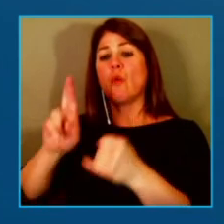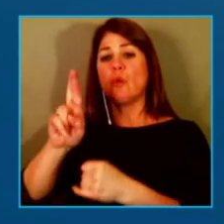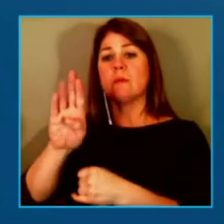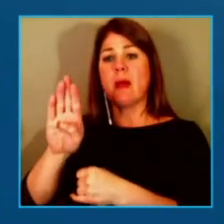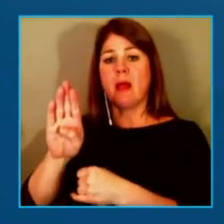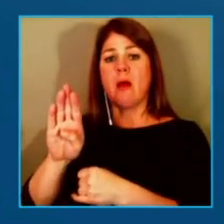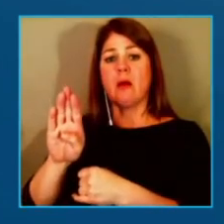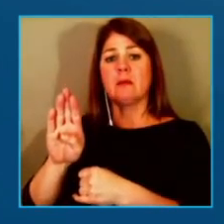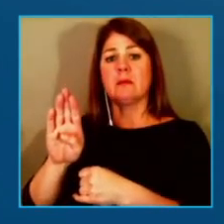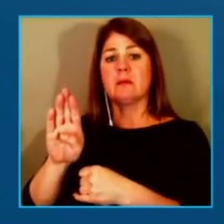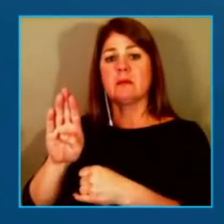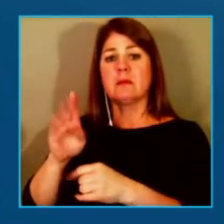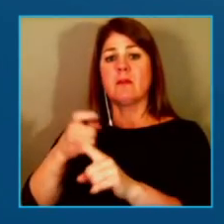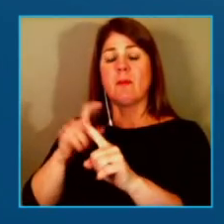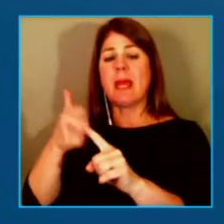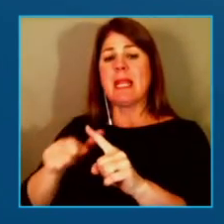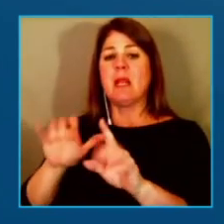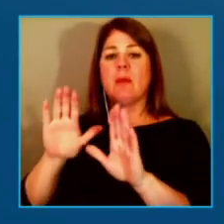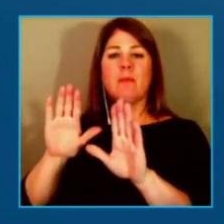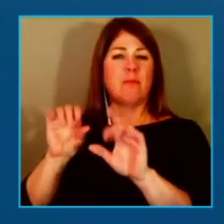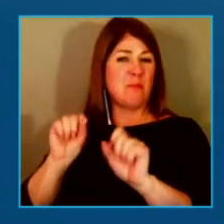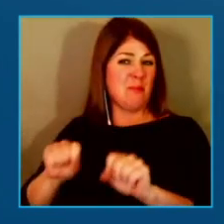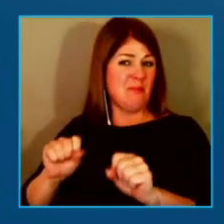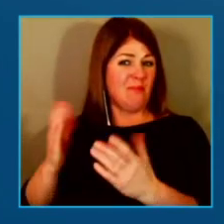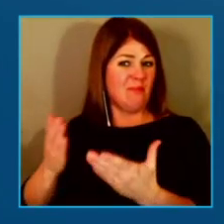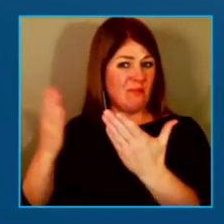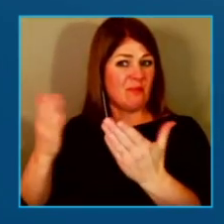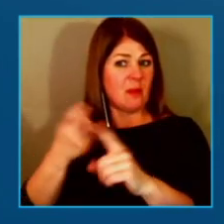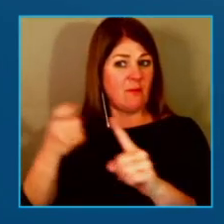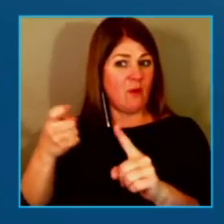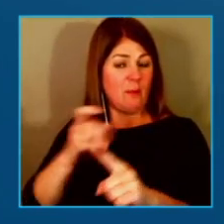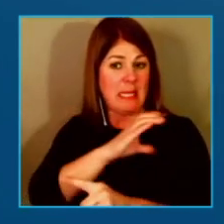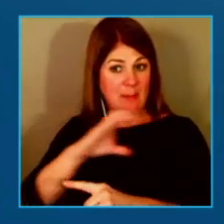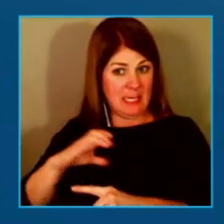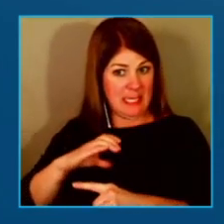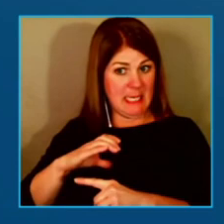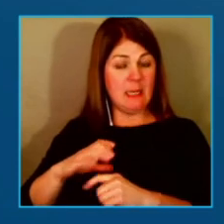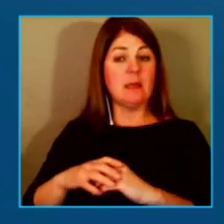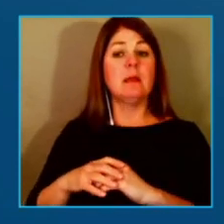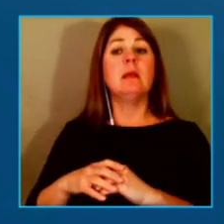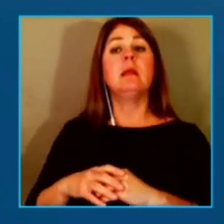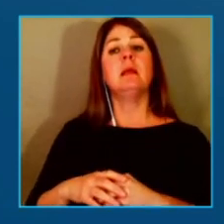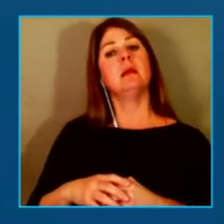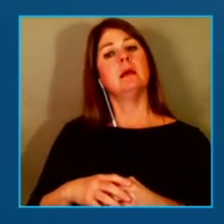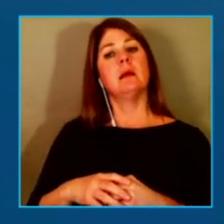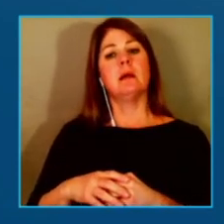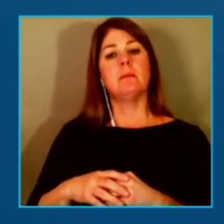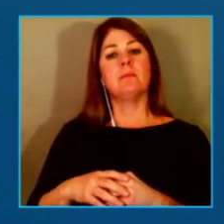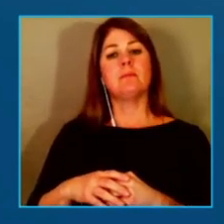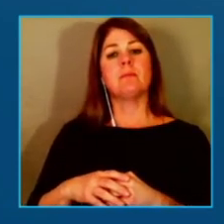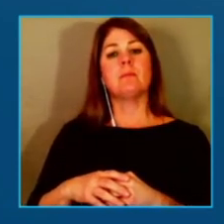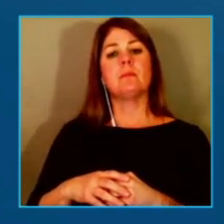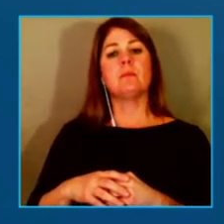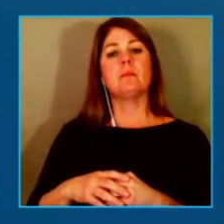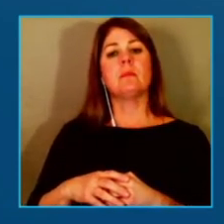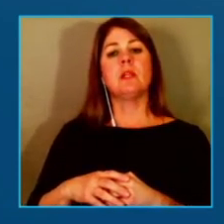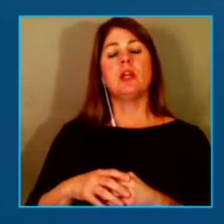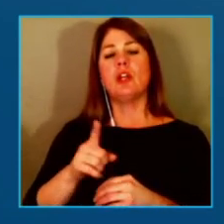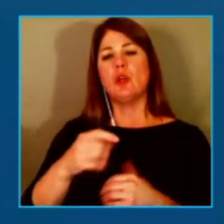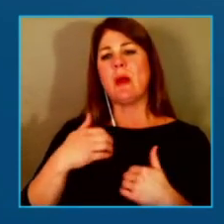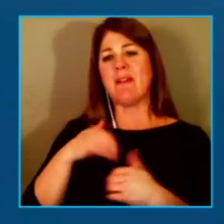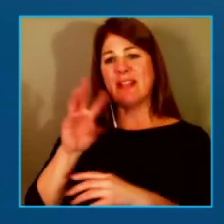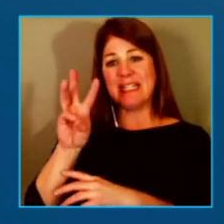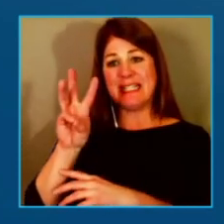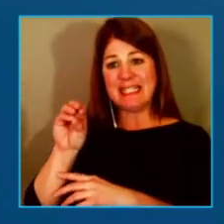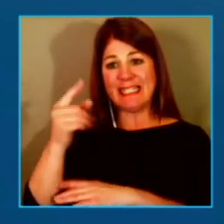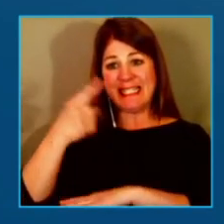from some of the recommendations that I think some of my colleagues on the committee has already given, that there is 60 days to